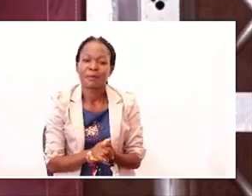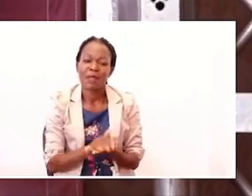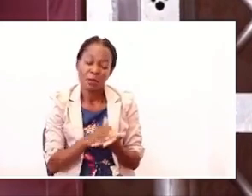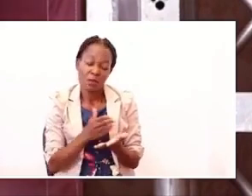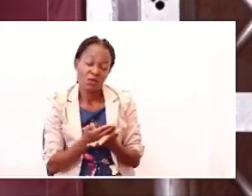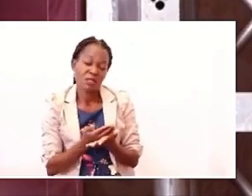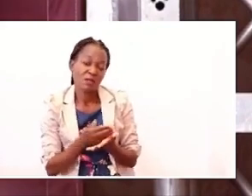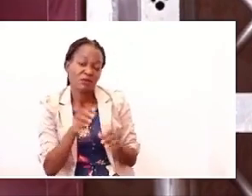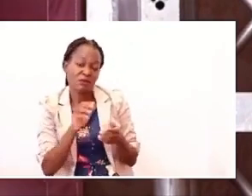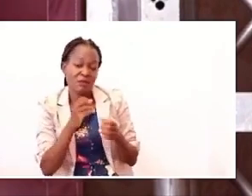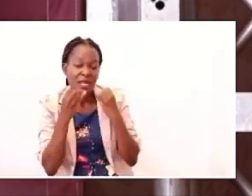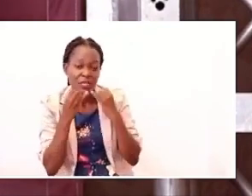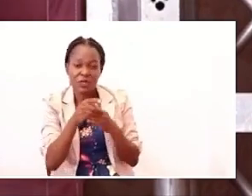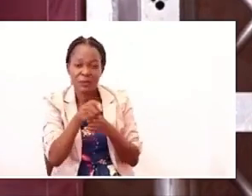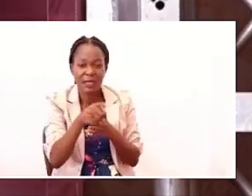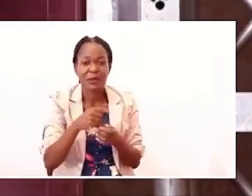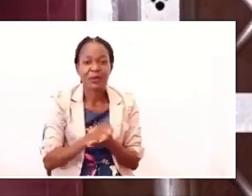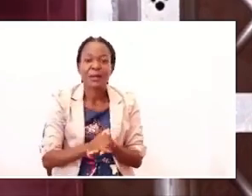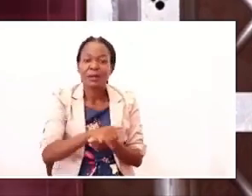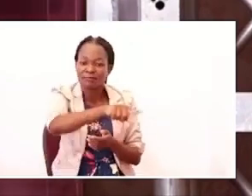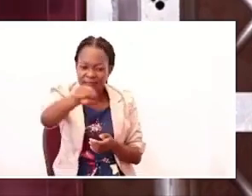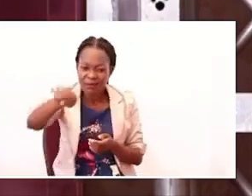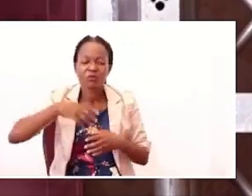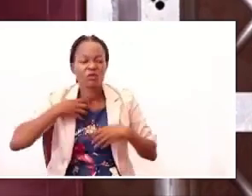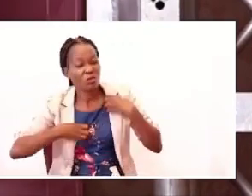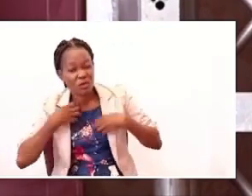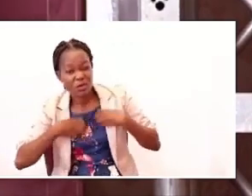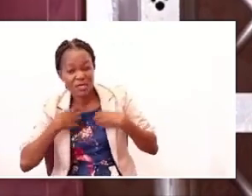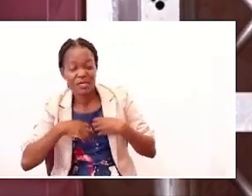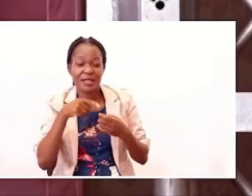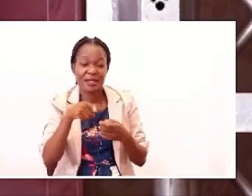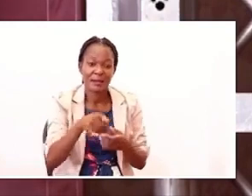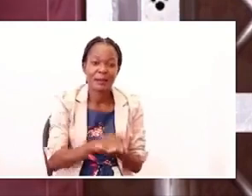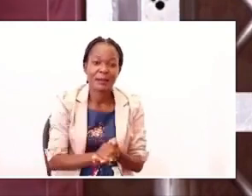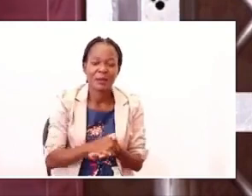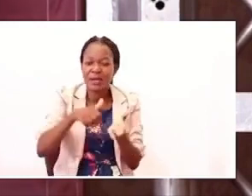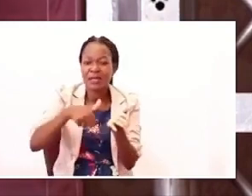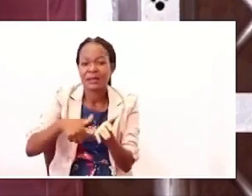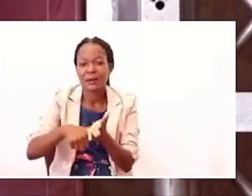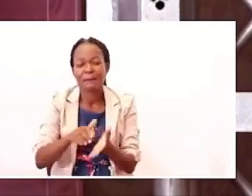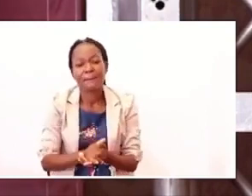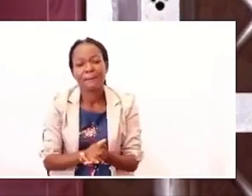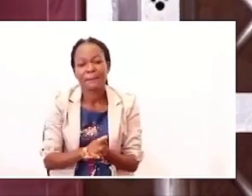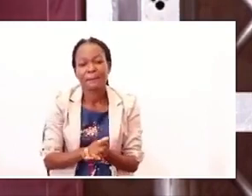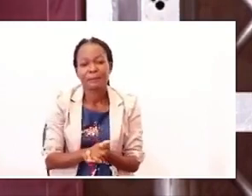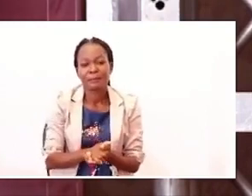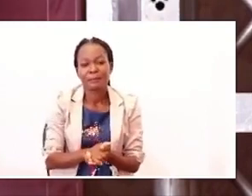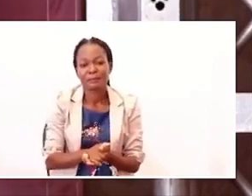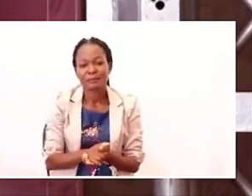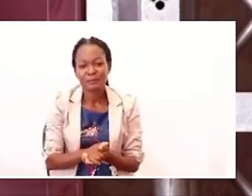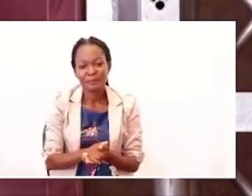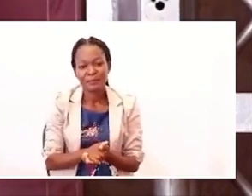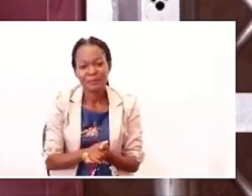Therefore, the reason why we should be concerned about debt is that